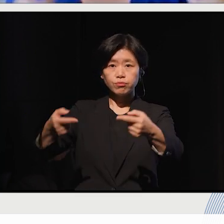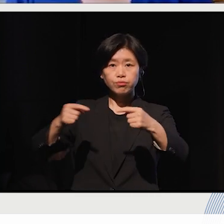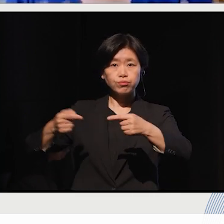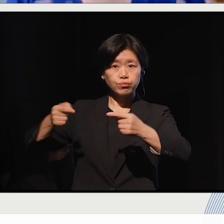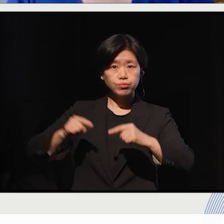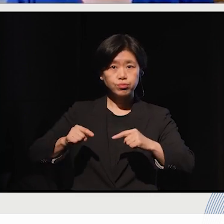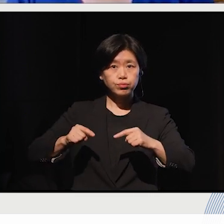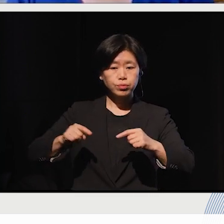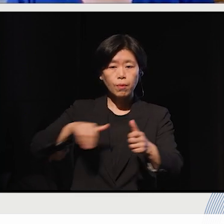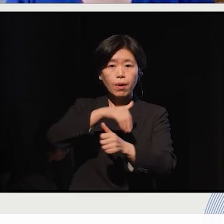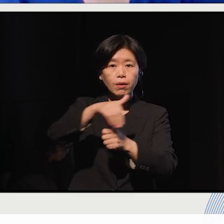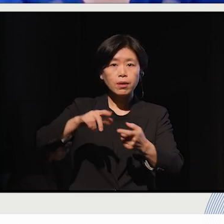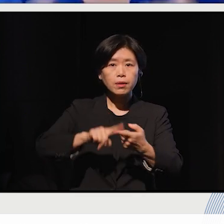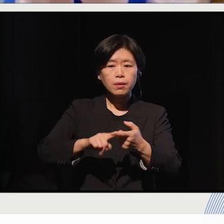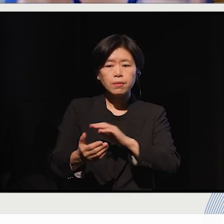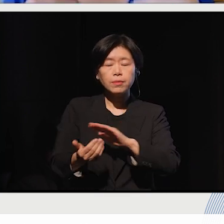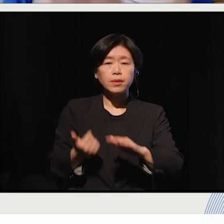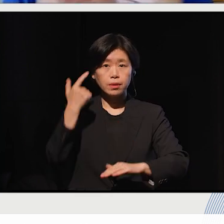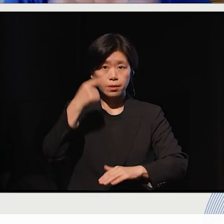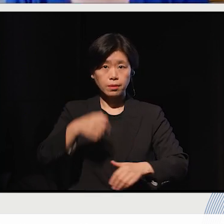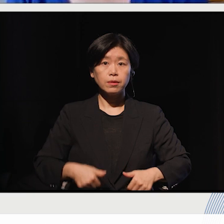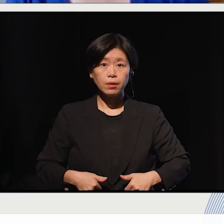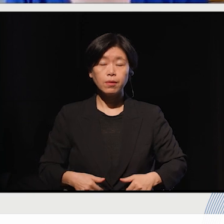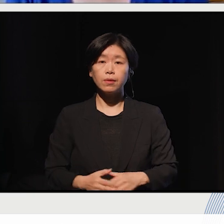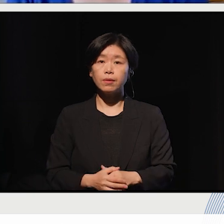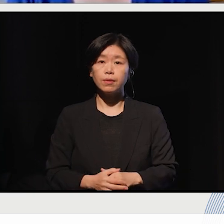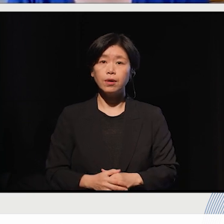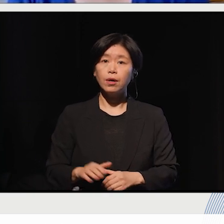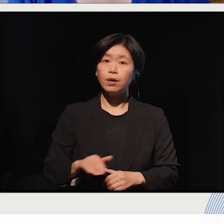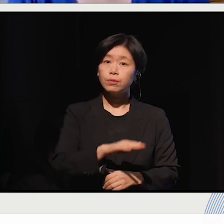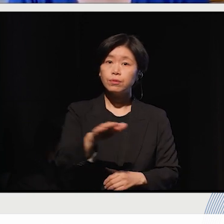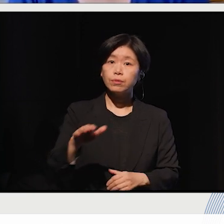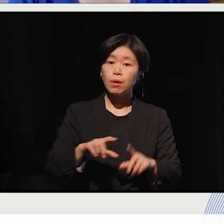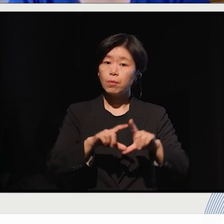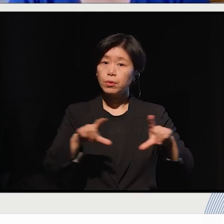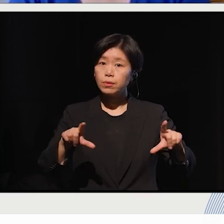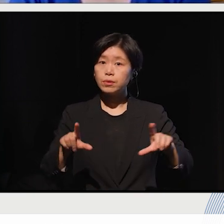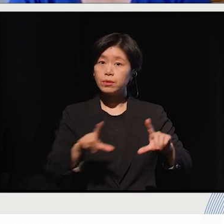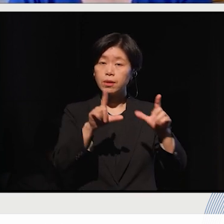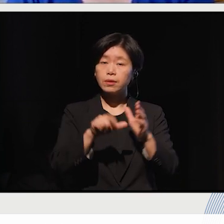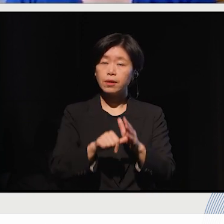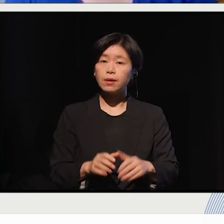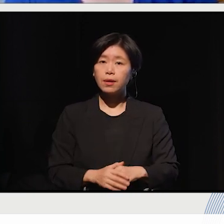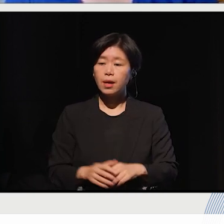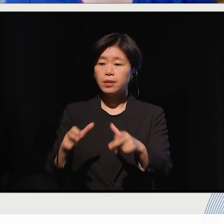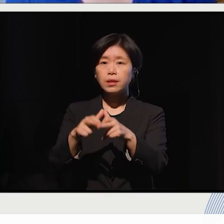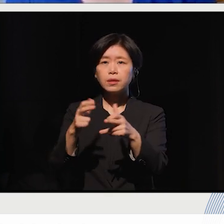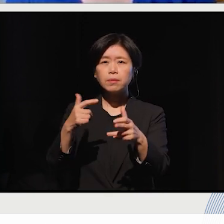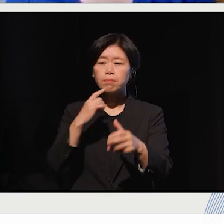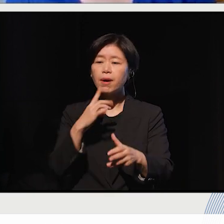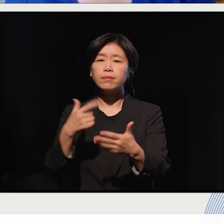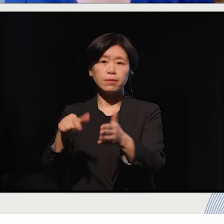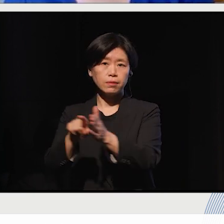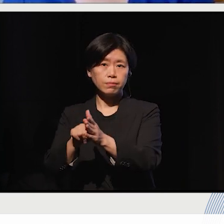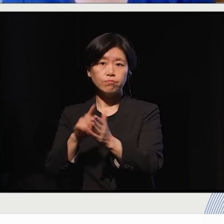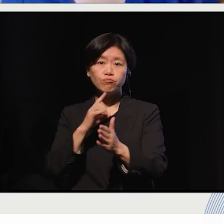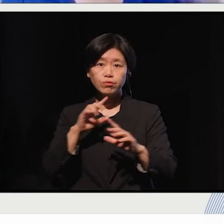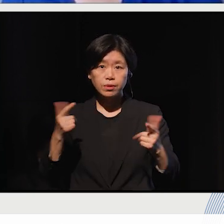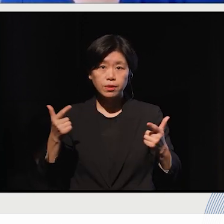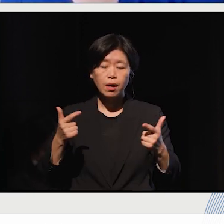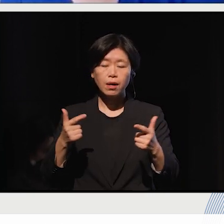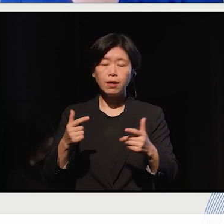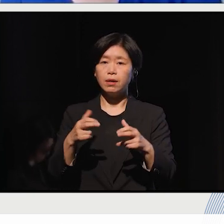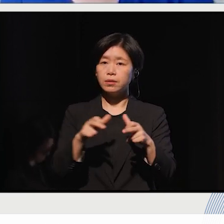focus on customer service and engagement with the community of people with disabilities, not just for them.